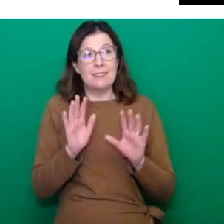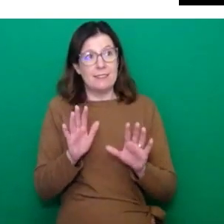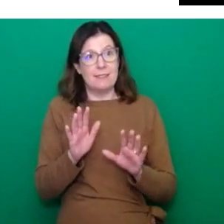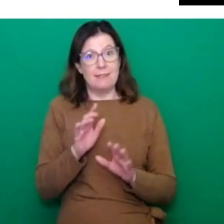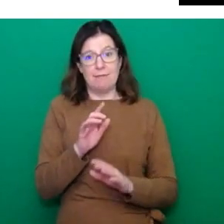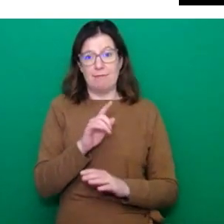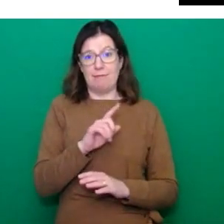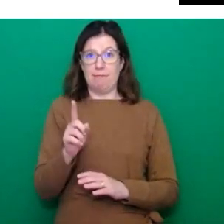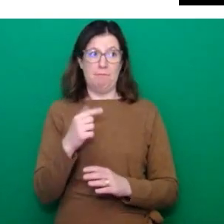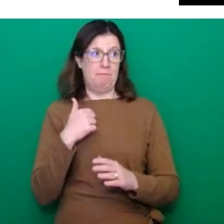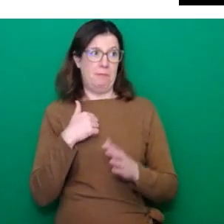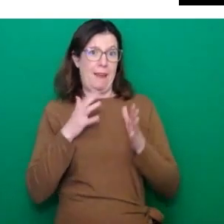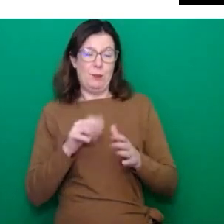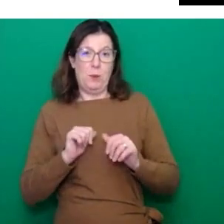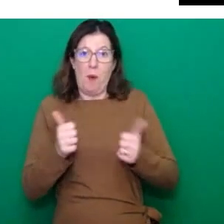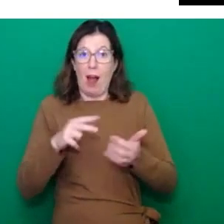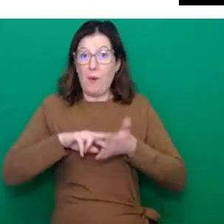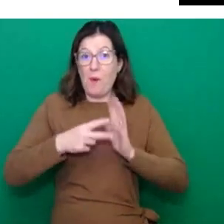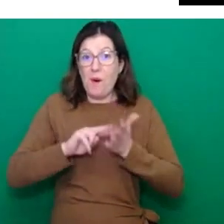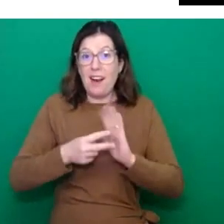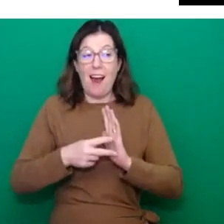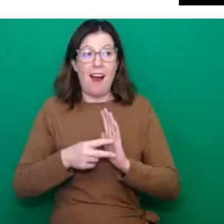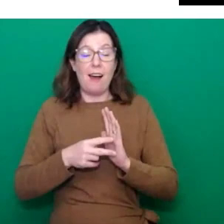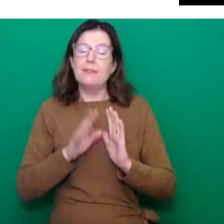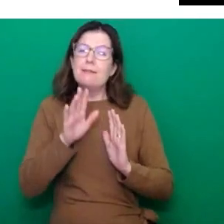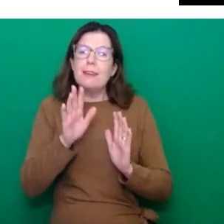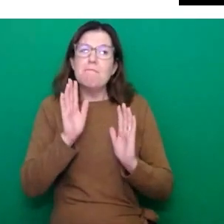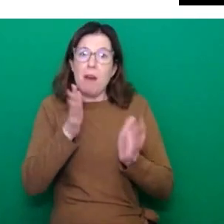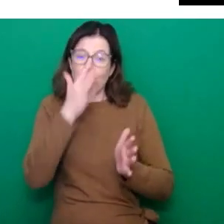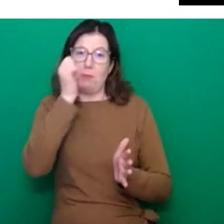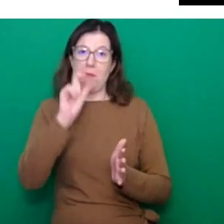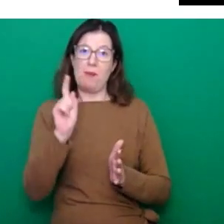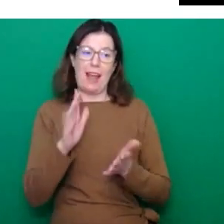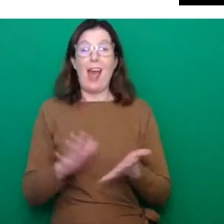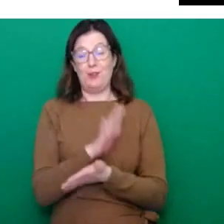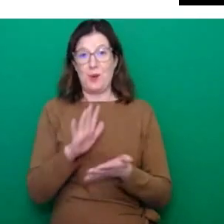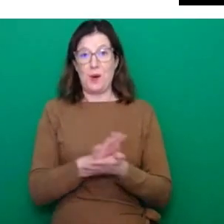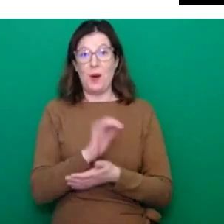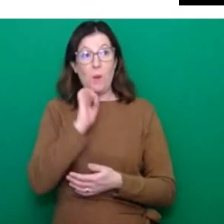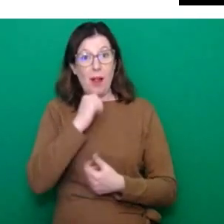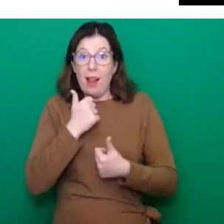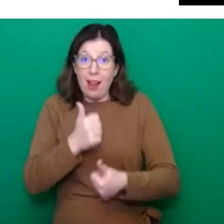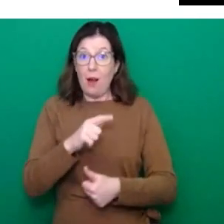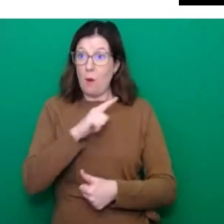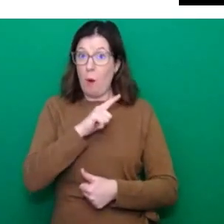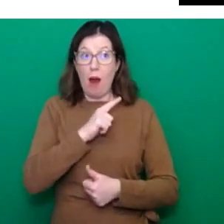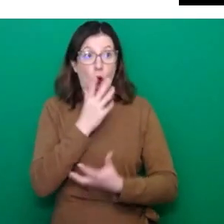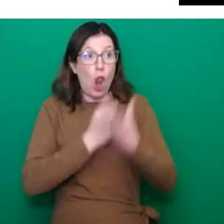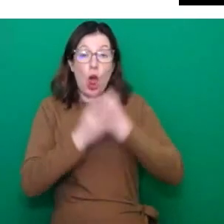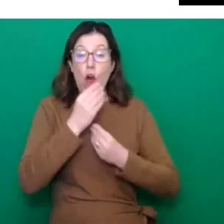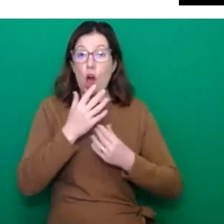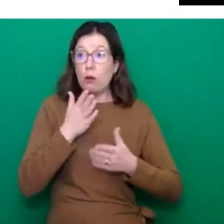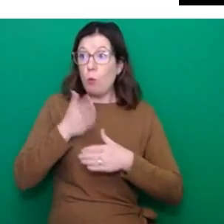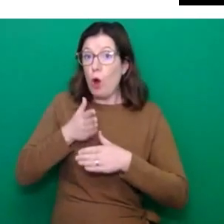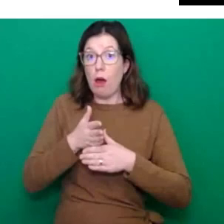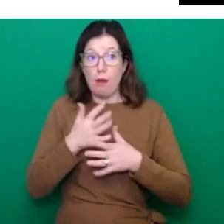if you're organised and just try and enjoy it, it's okay. It's really interesting at the same time as well.